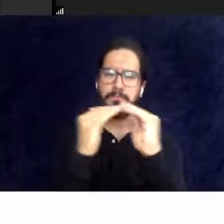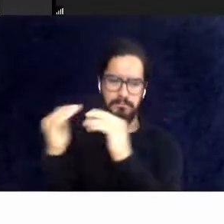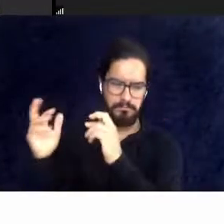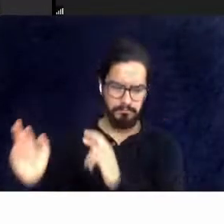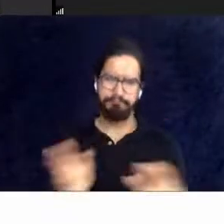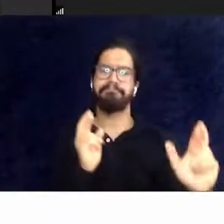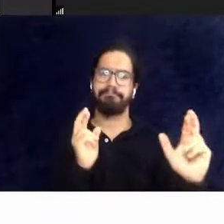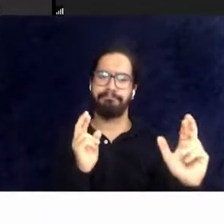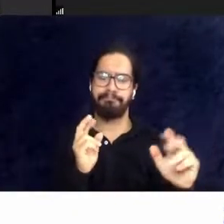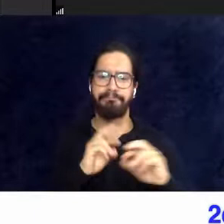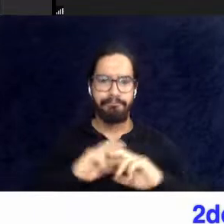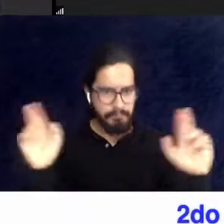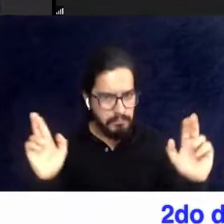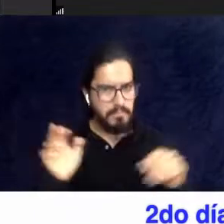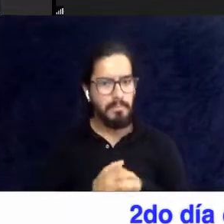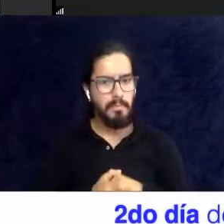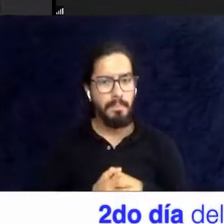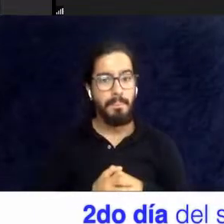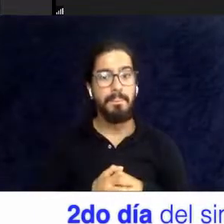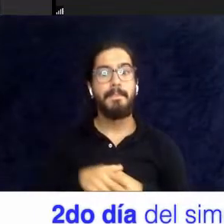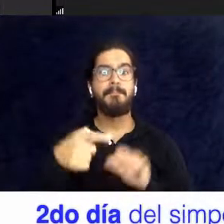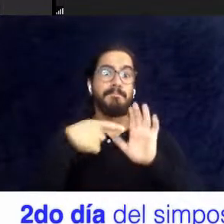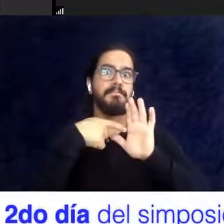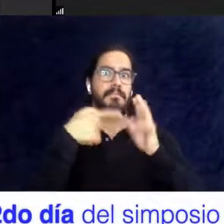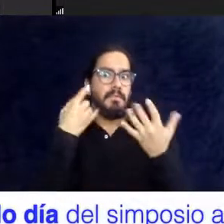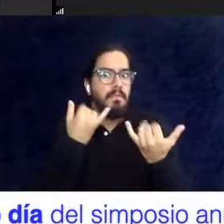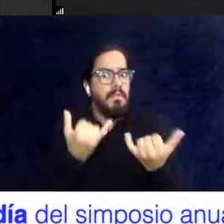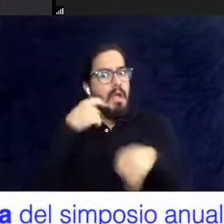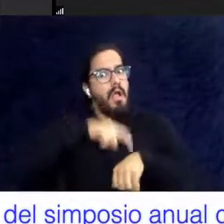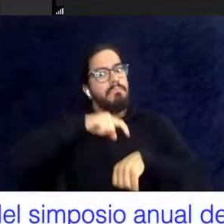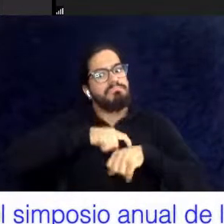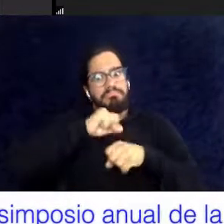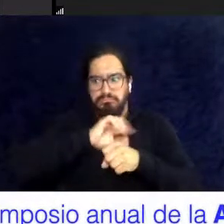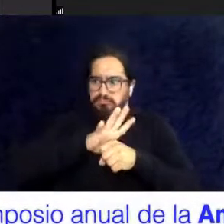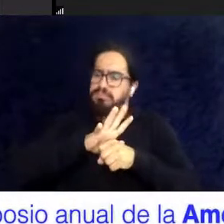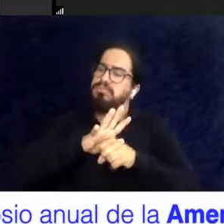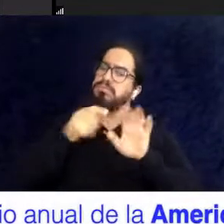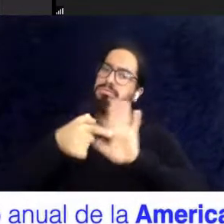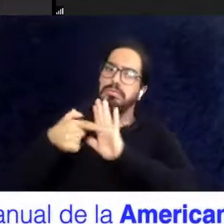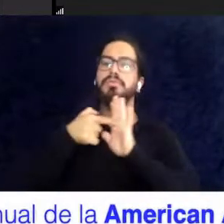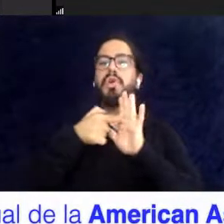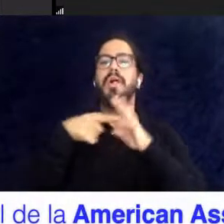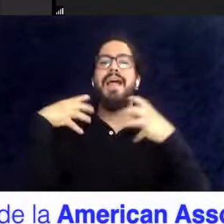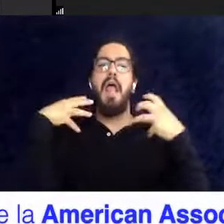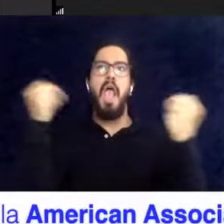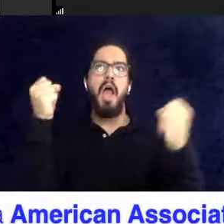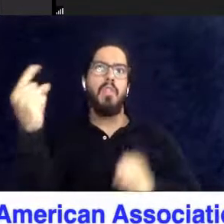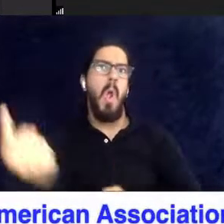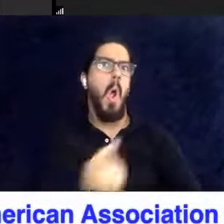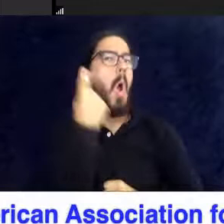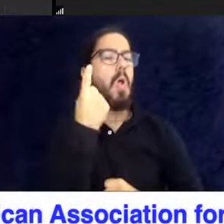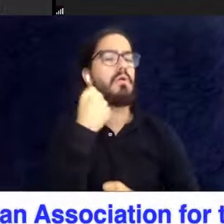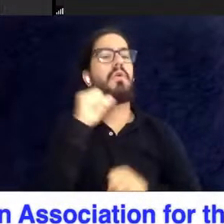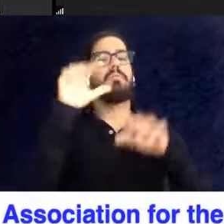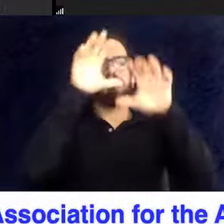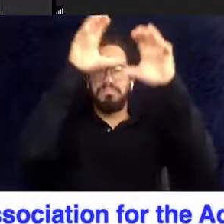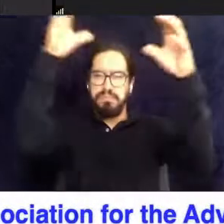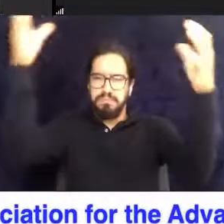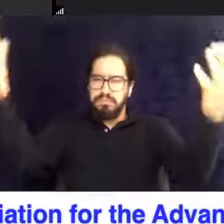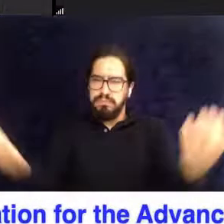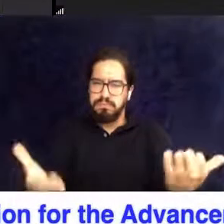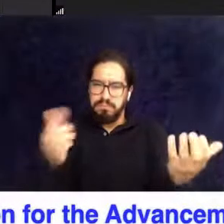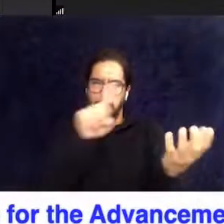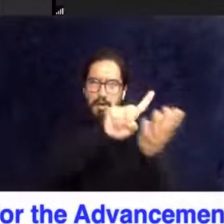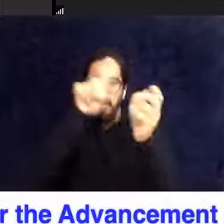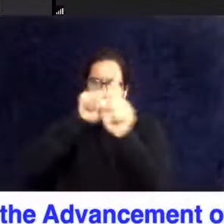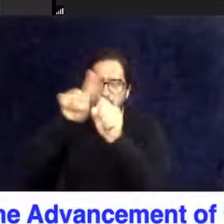has shown that we have to remember that health is holistic and that person's mental health has to be respected,